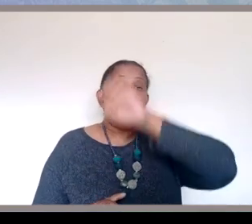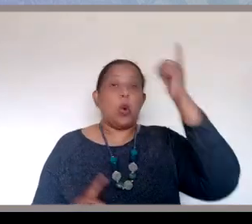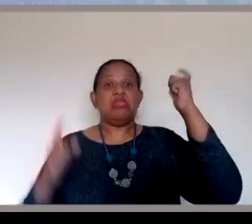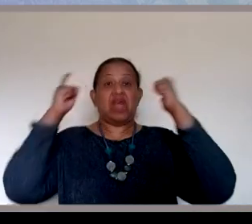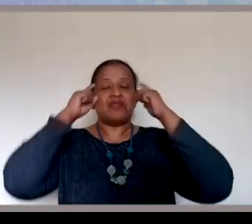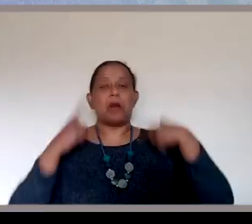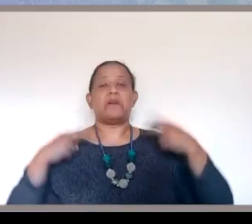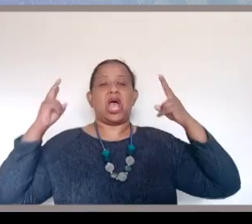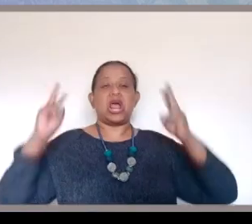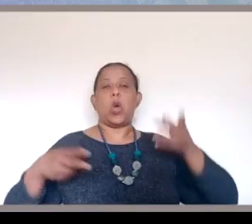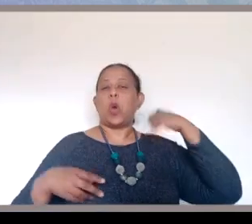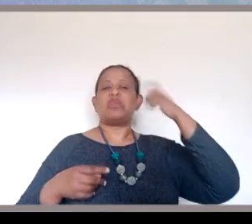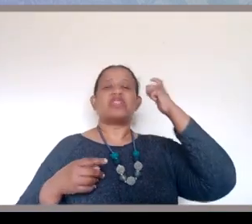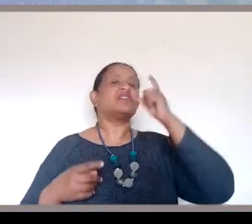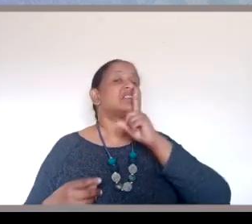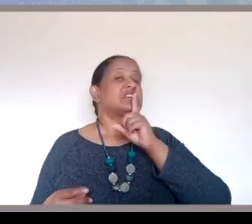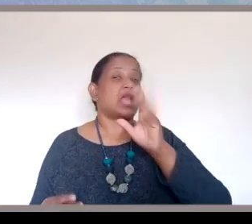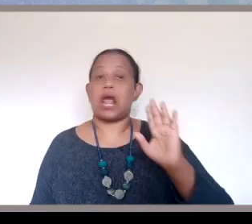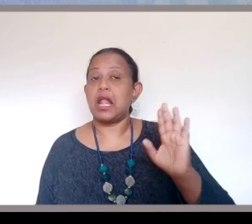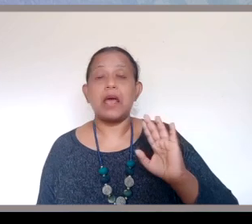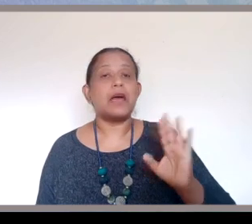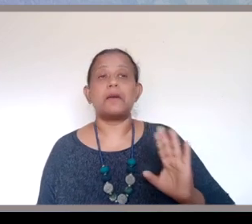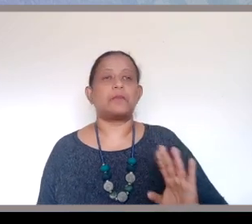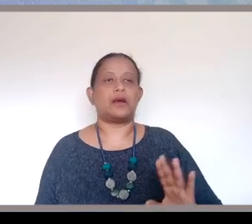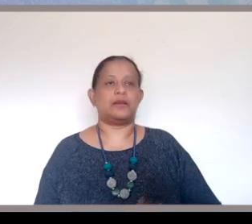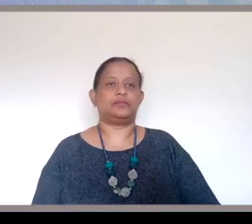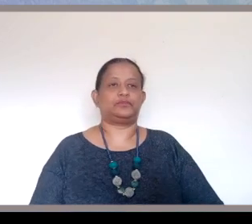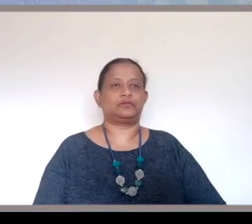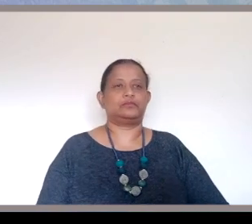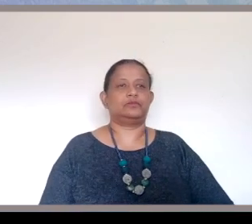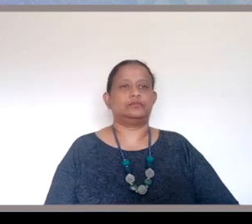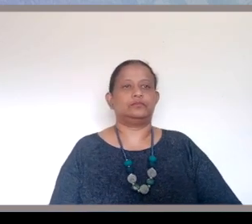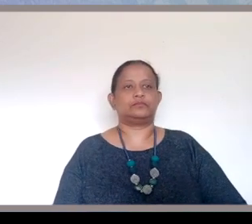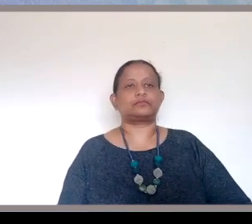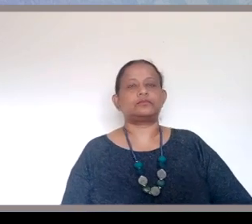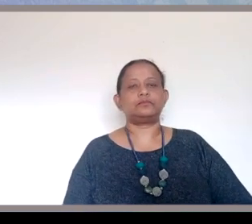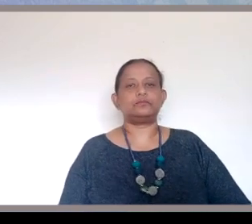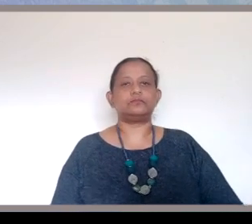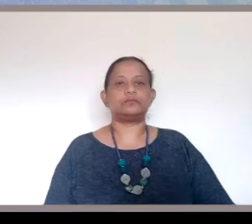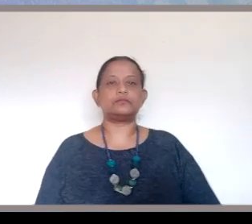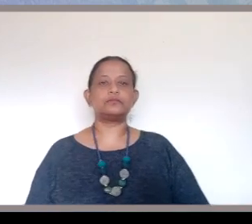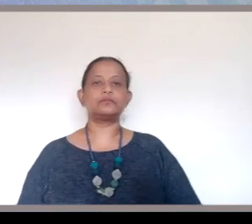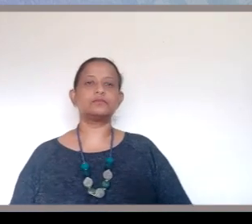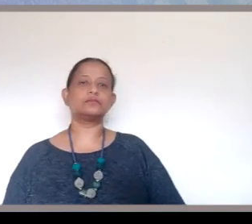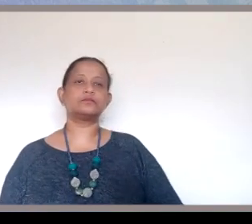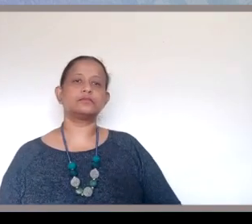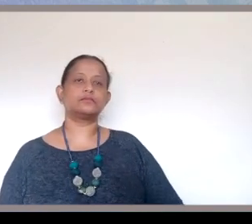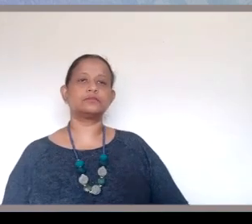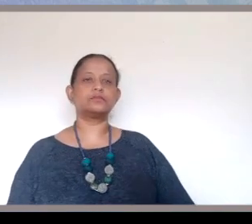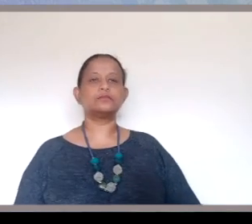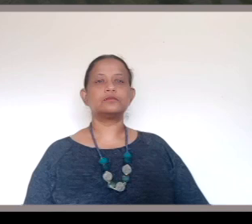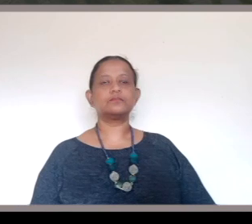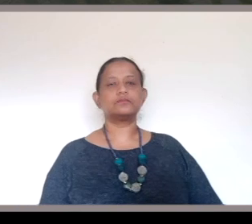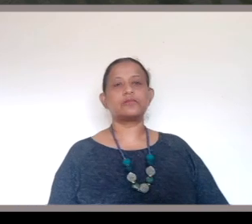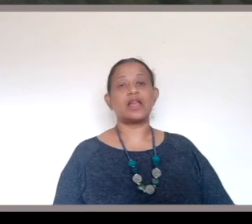to deception. And my friends, desire to deception, and the third D is next. It's